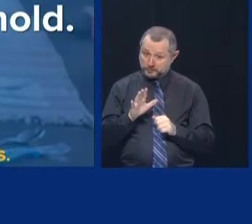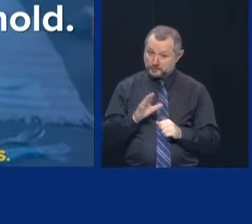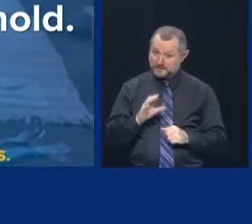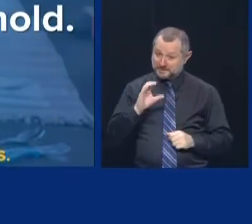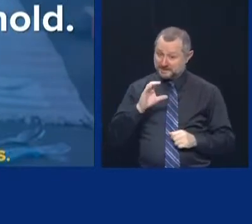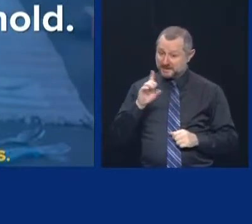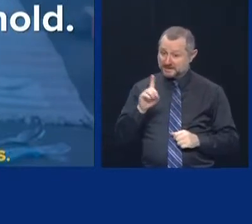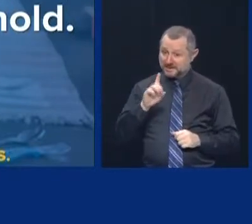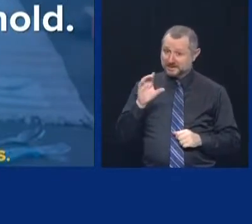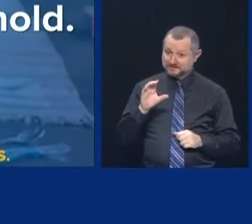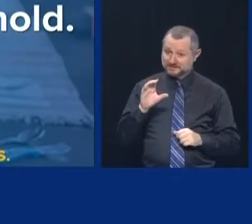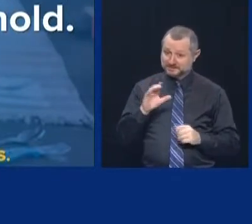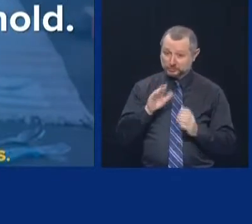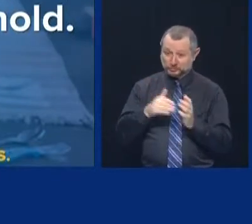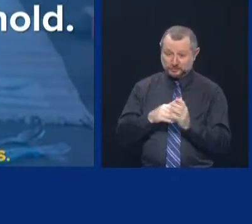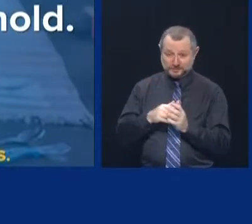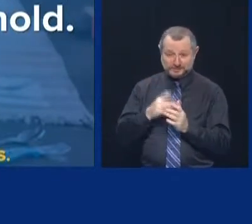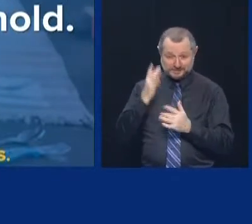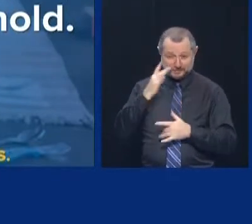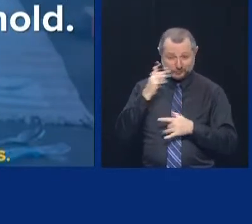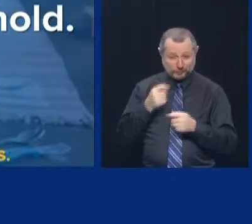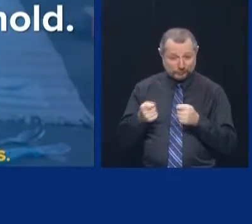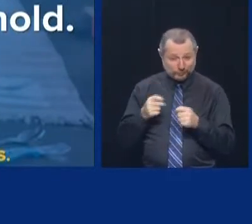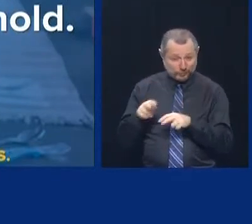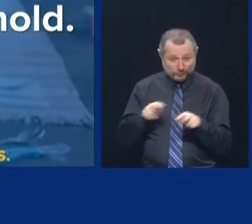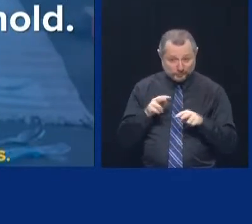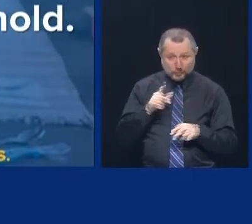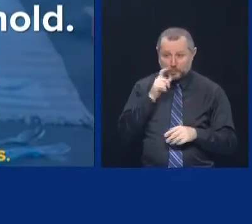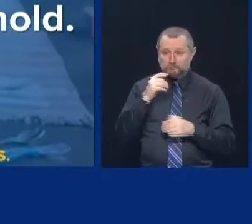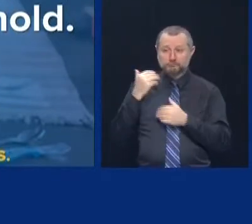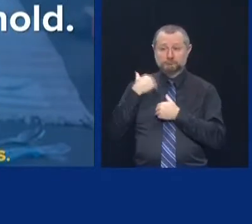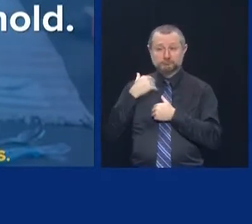CDC is Donald Trump's administration.